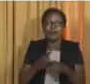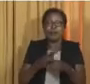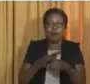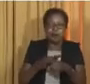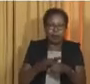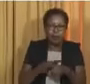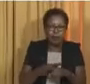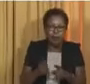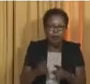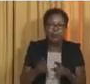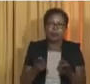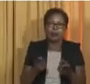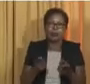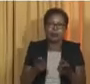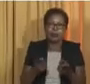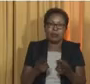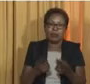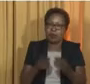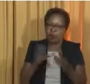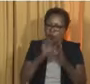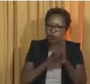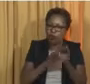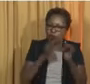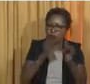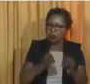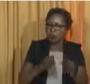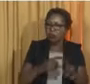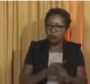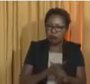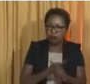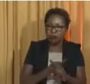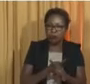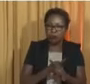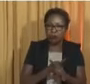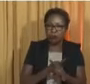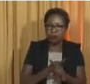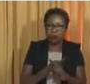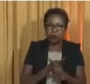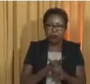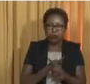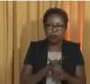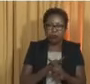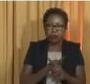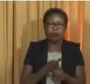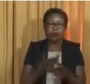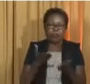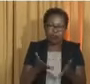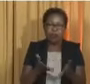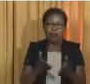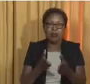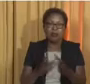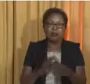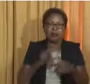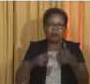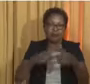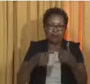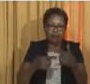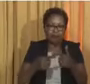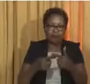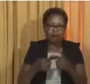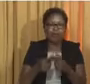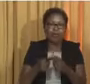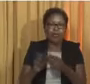legislature, abolition of the quasi-federal regional governments that led to the establishment of a unitary